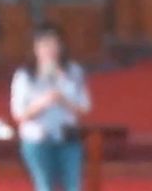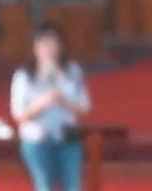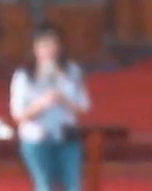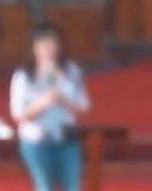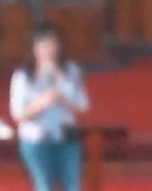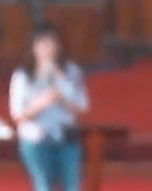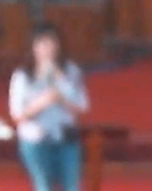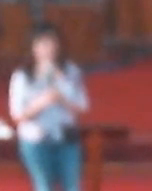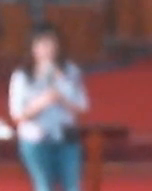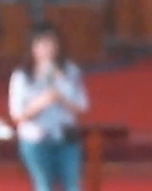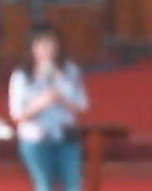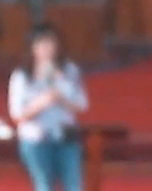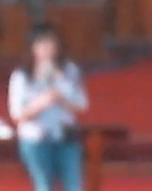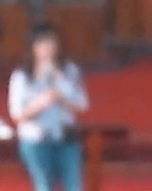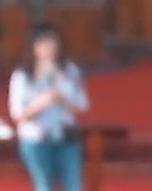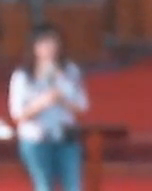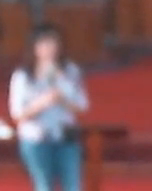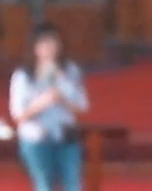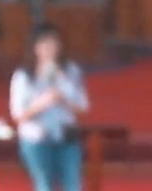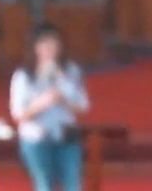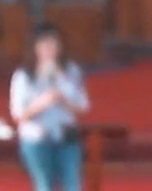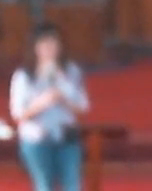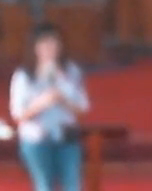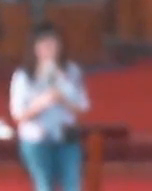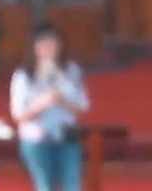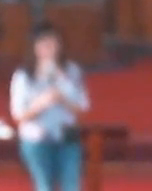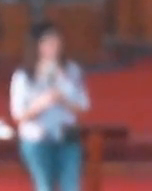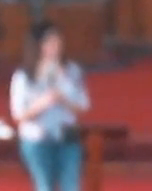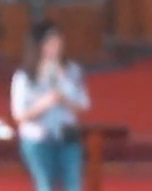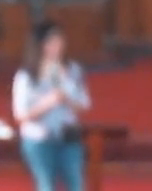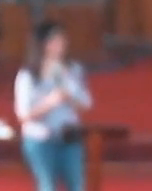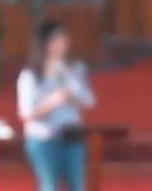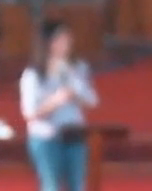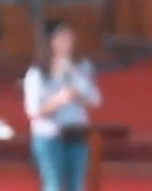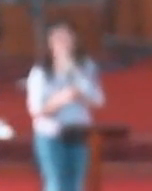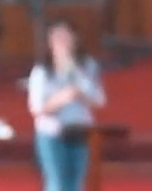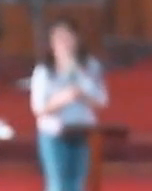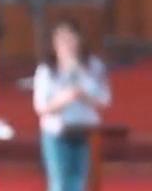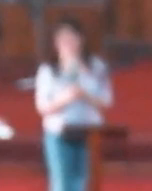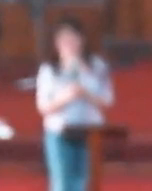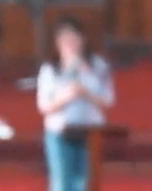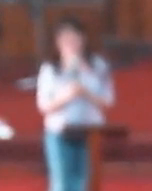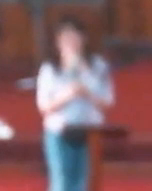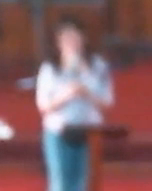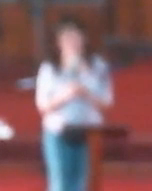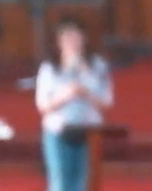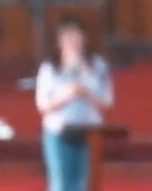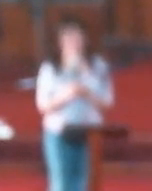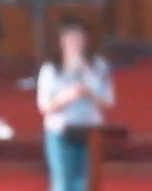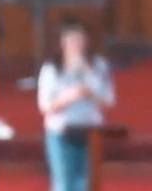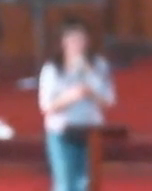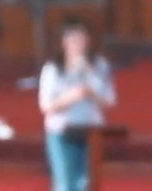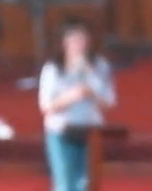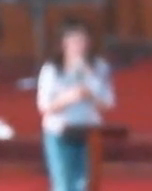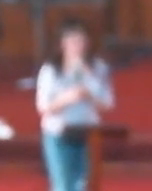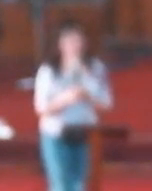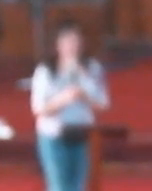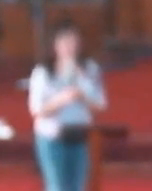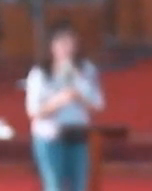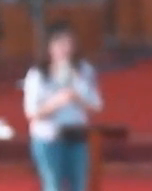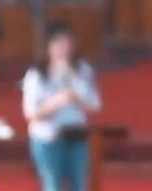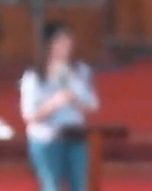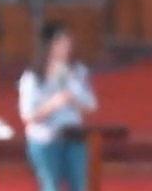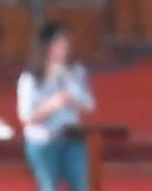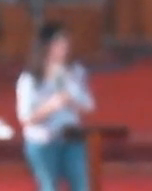de cámara y estoy tratando de aprender los coritos navideños y tengo una cabeza dura de entrar en la música. Y